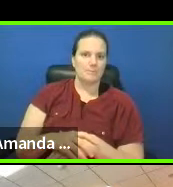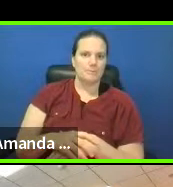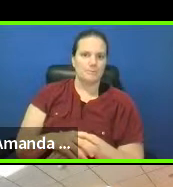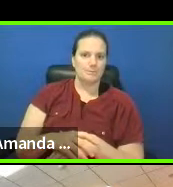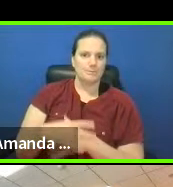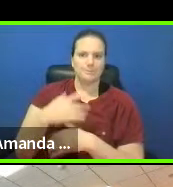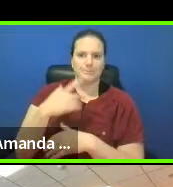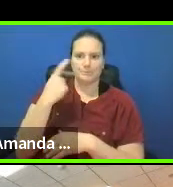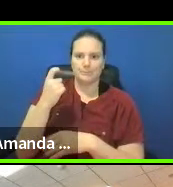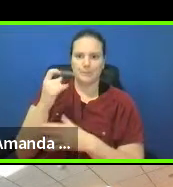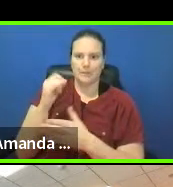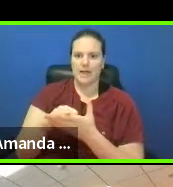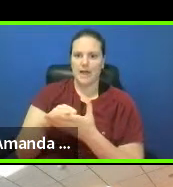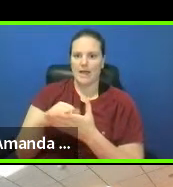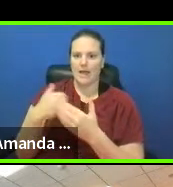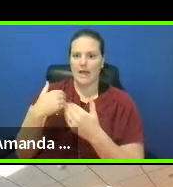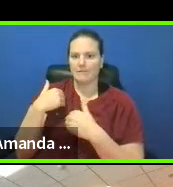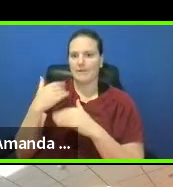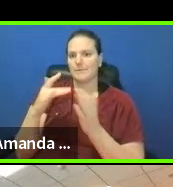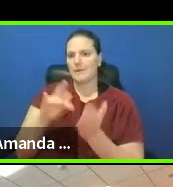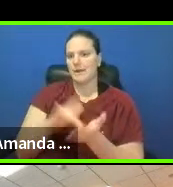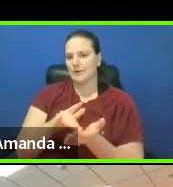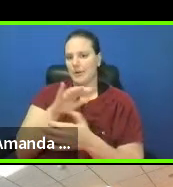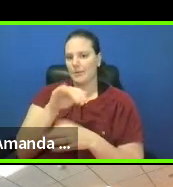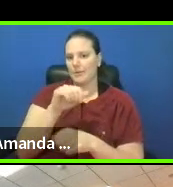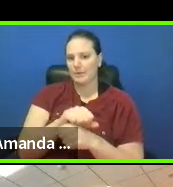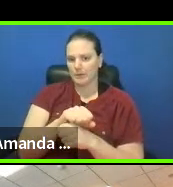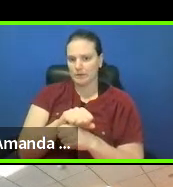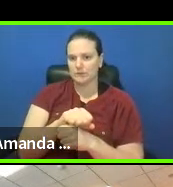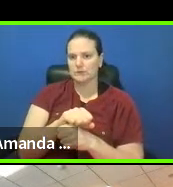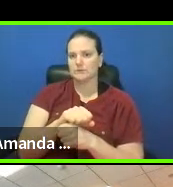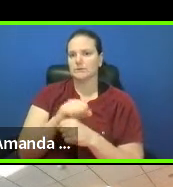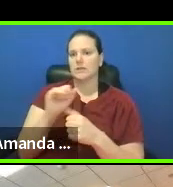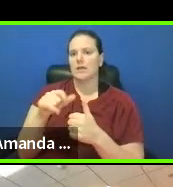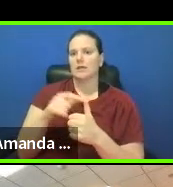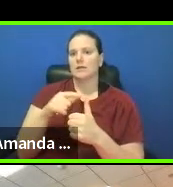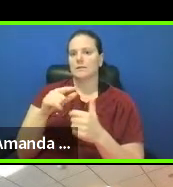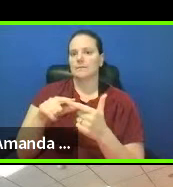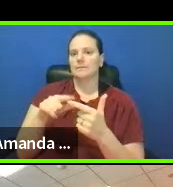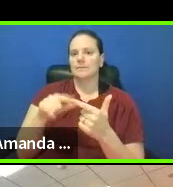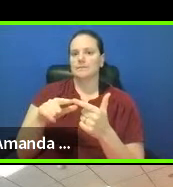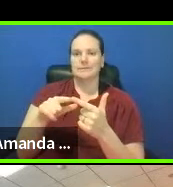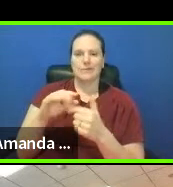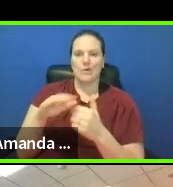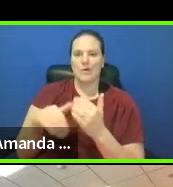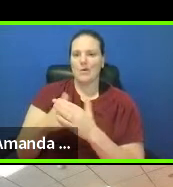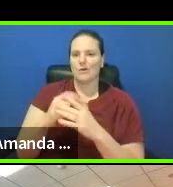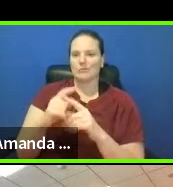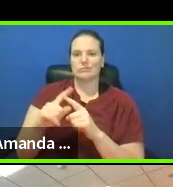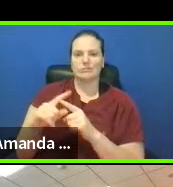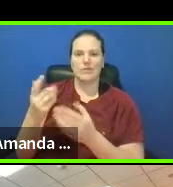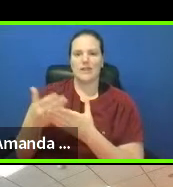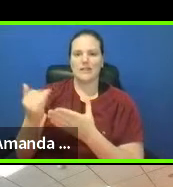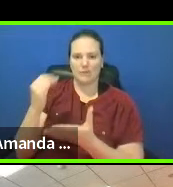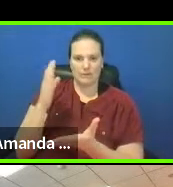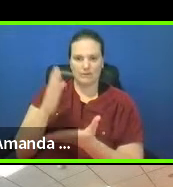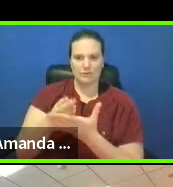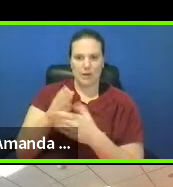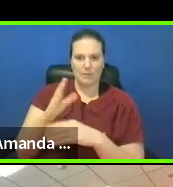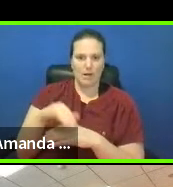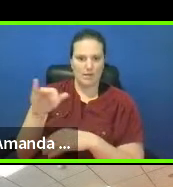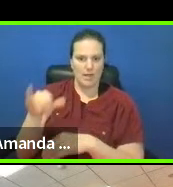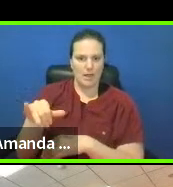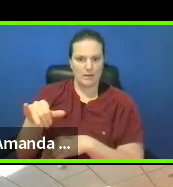because that holds up medical appointments, that holds up, all kinds of stuff if we have to stop on that.